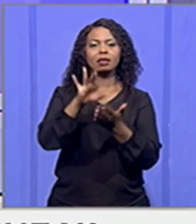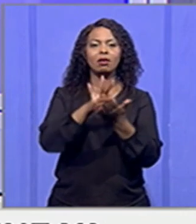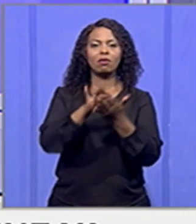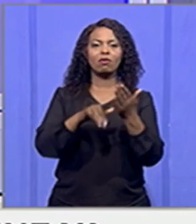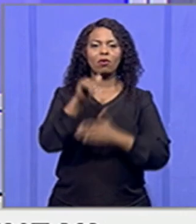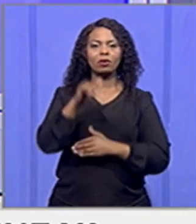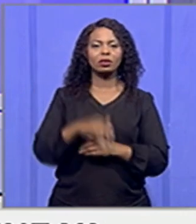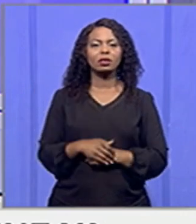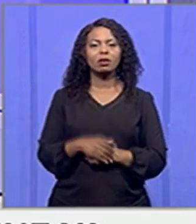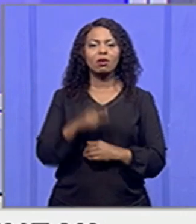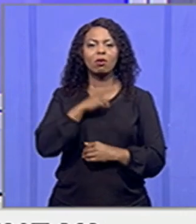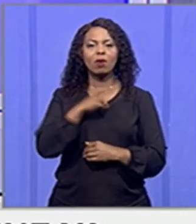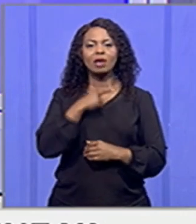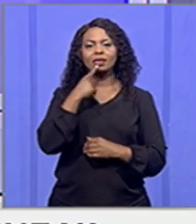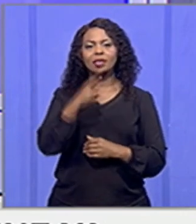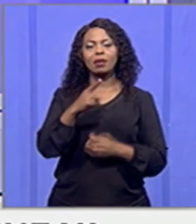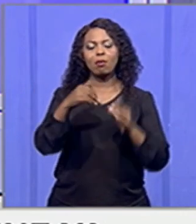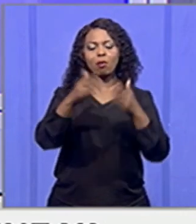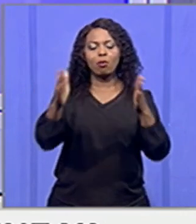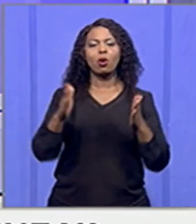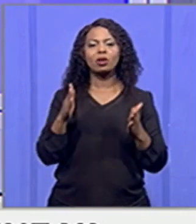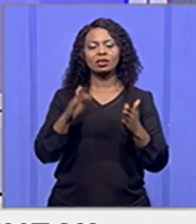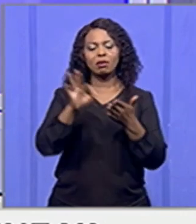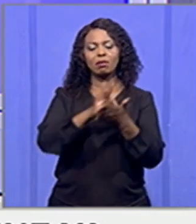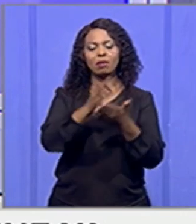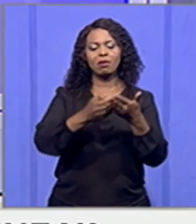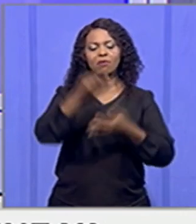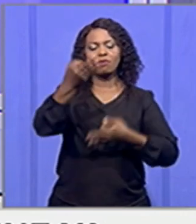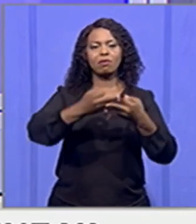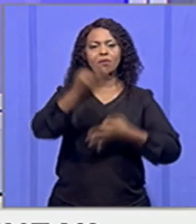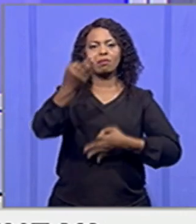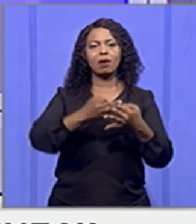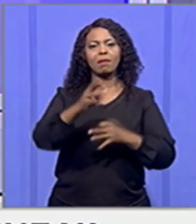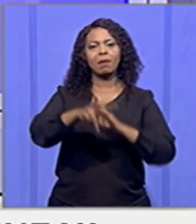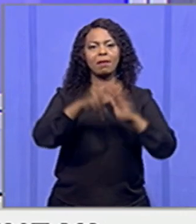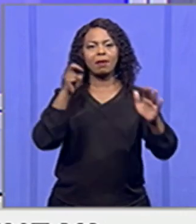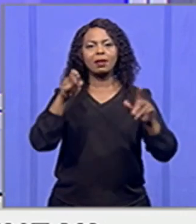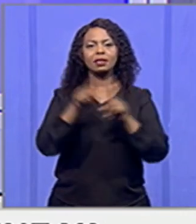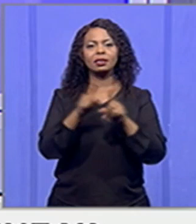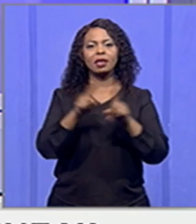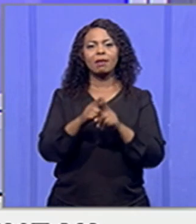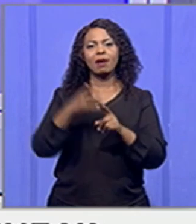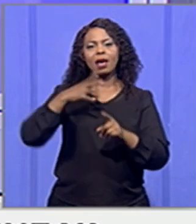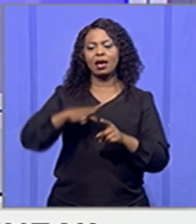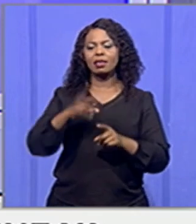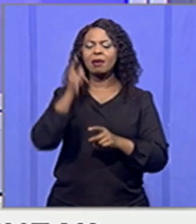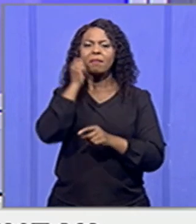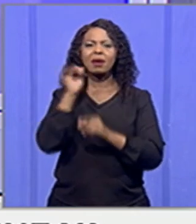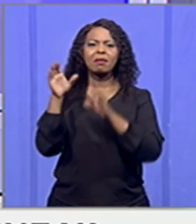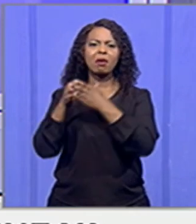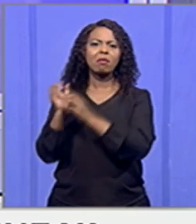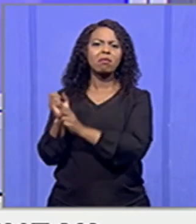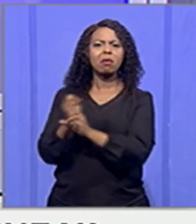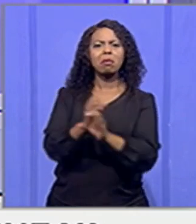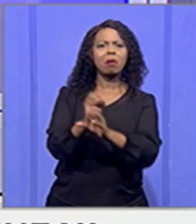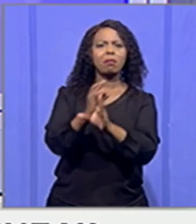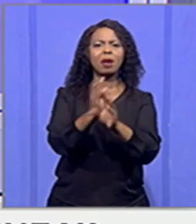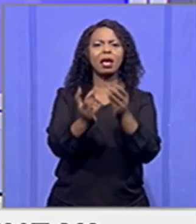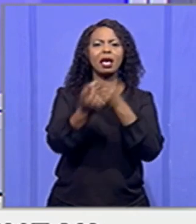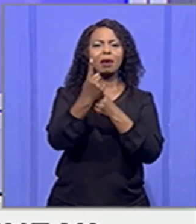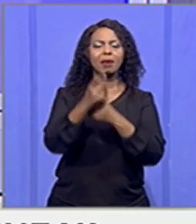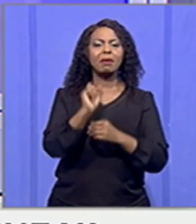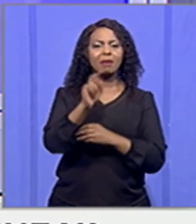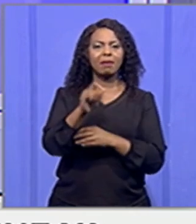dipego tsa go utswiwa ga di-ballot boxe ga mmogo le ditlhaselo tsa banna ba ba tlhometseng. Ditlhopho tseno di kailwe e le tse go